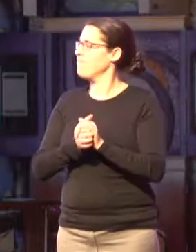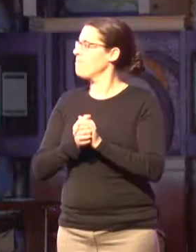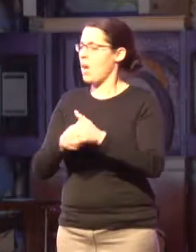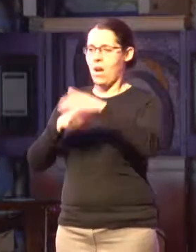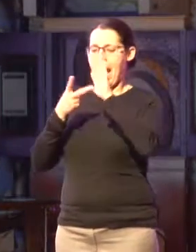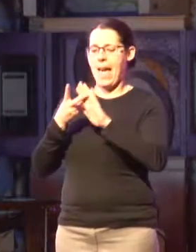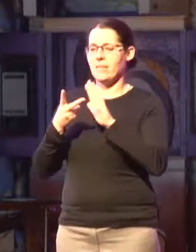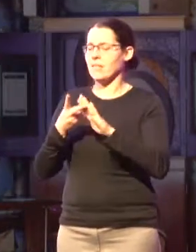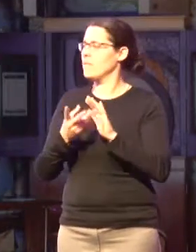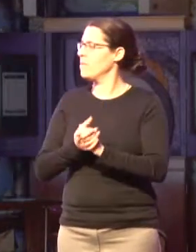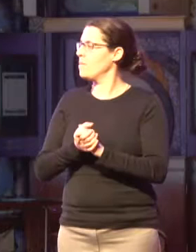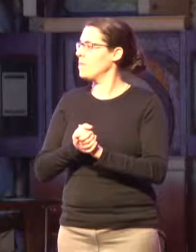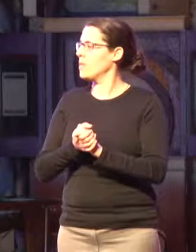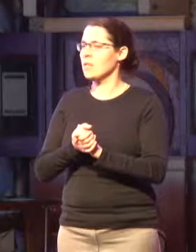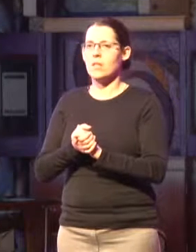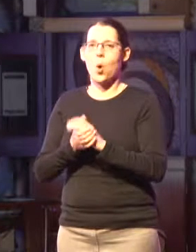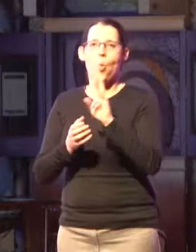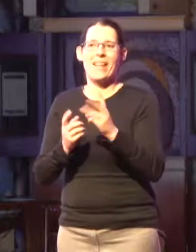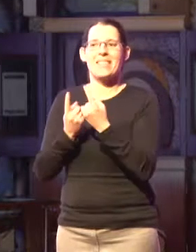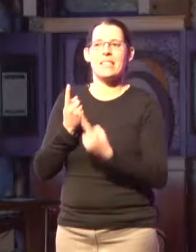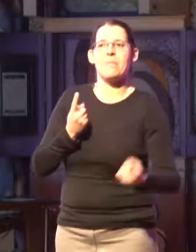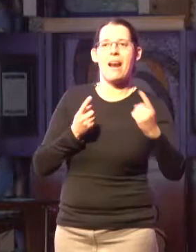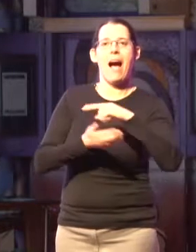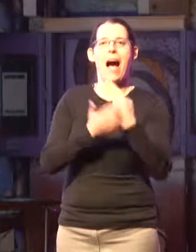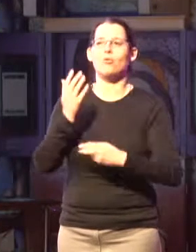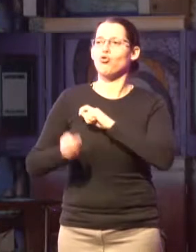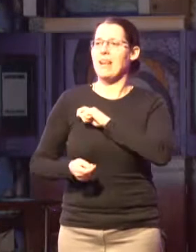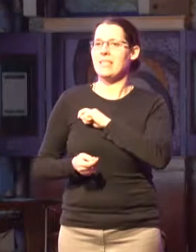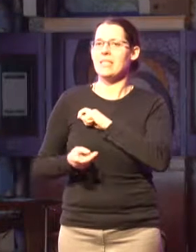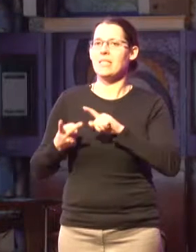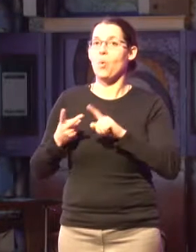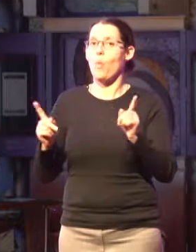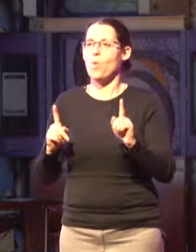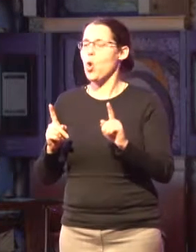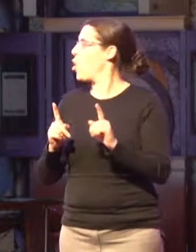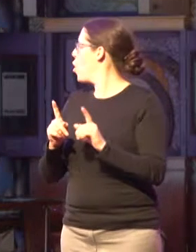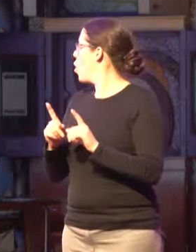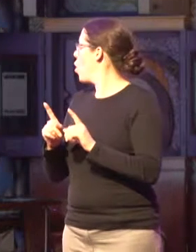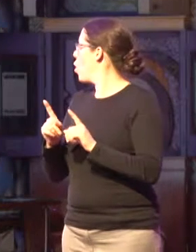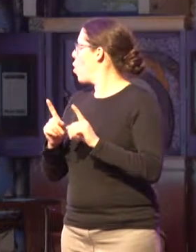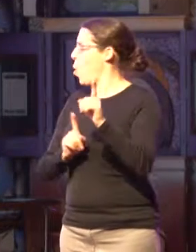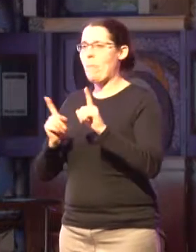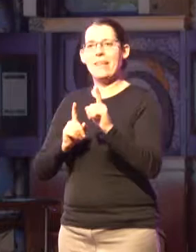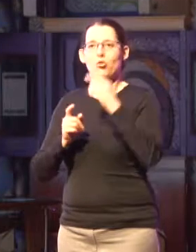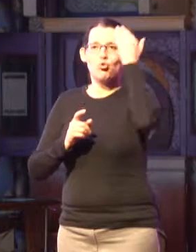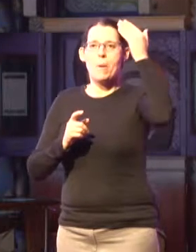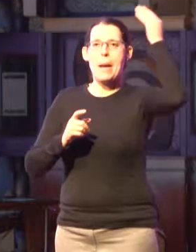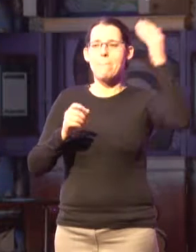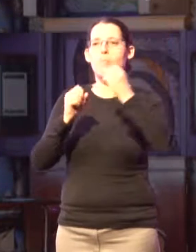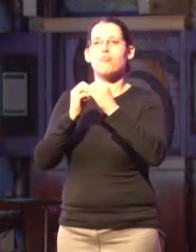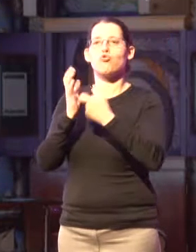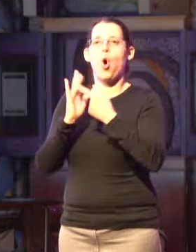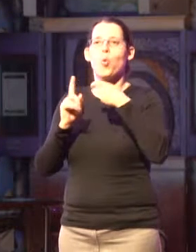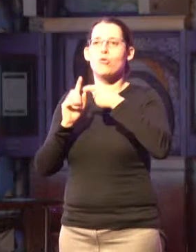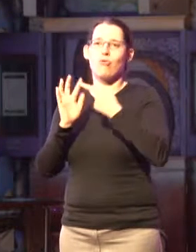And next, the Wellington Independent Arts Trust for Urban Dream Brokerage. For the last 5 years, the